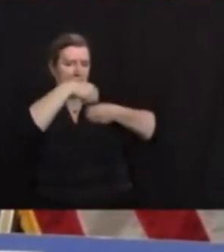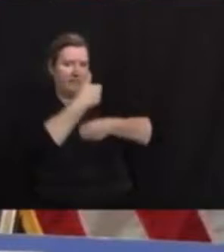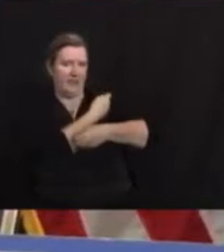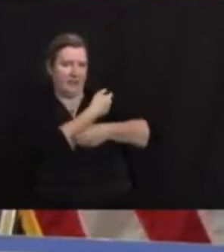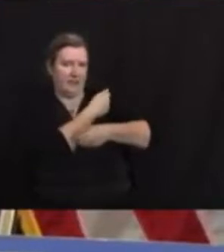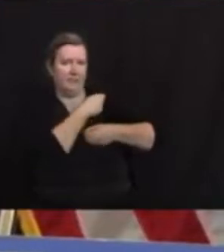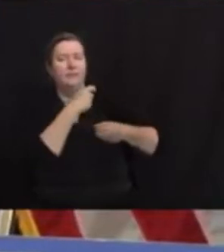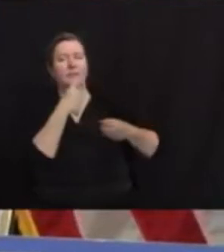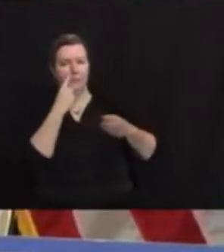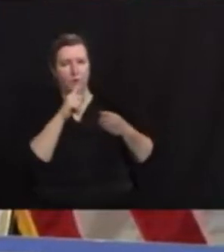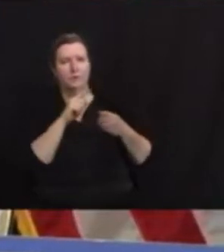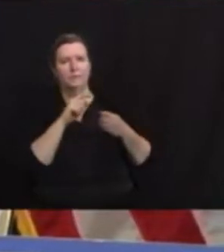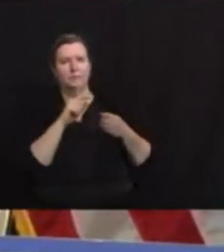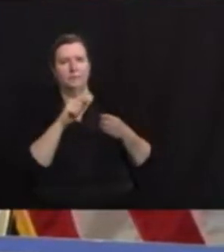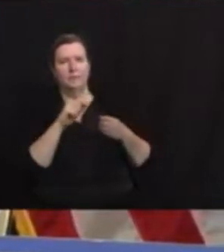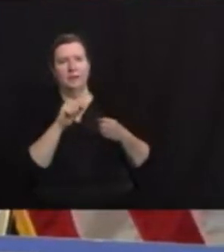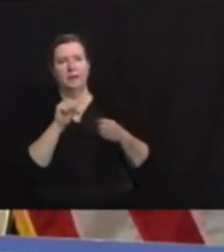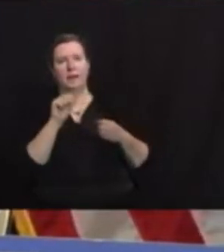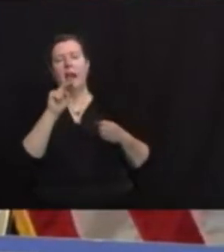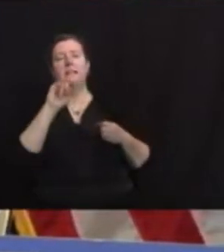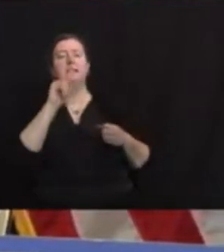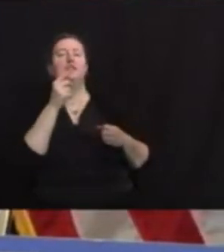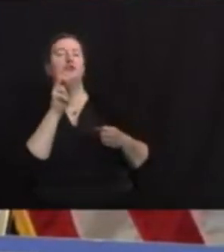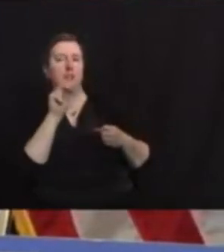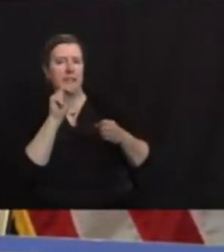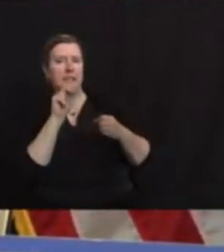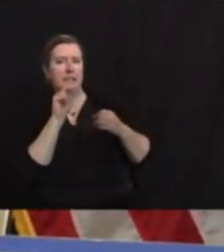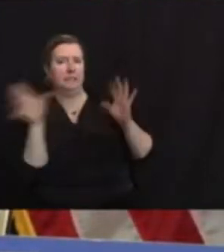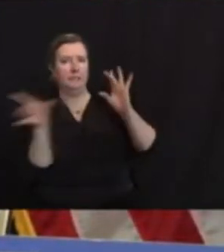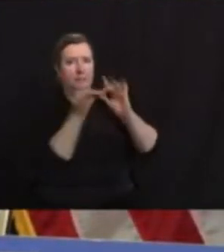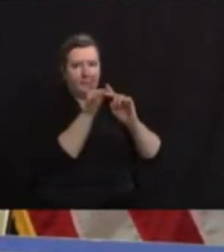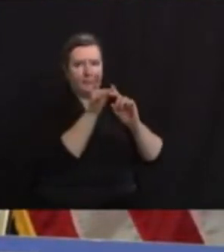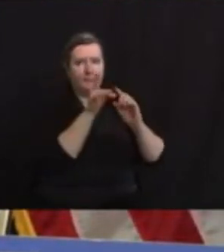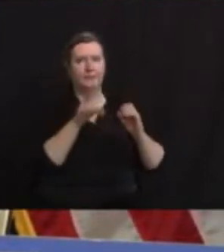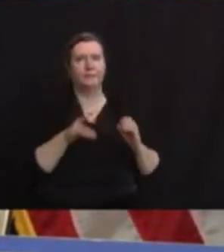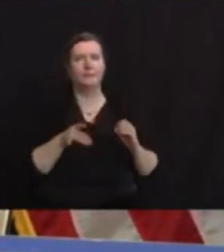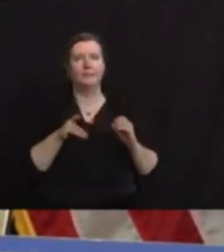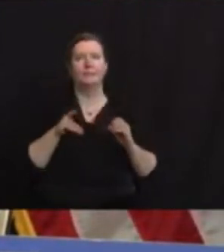know Moderna and AstraZeneca are already beginning to think about